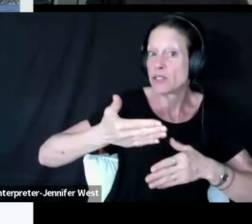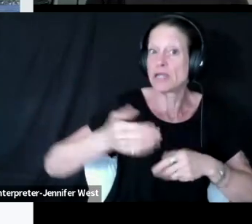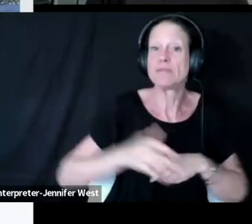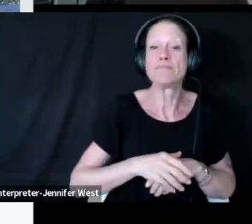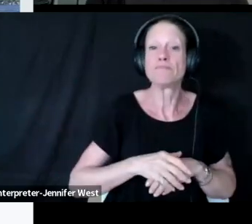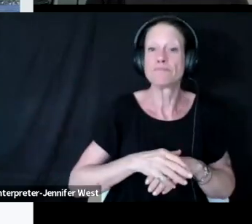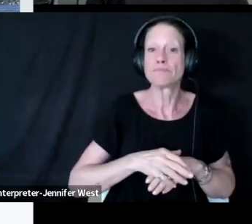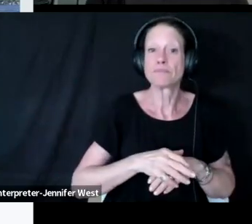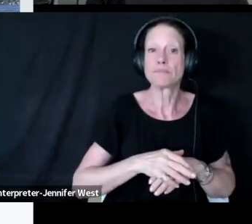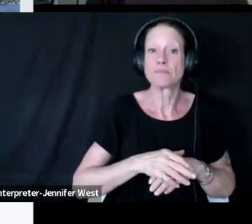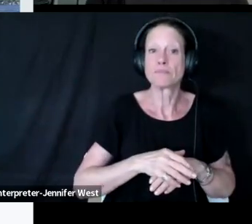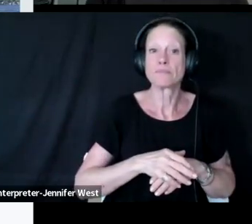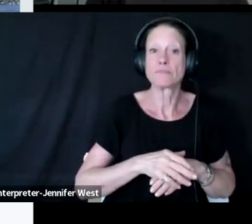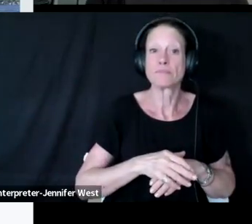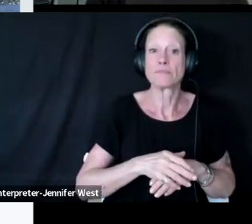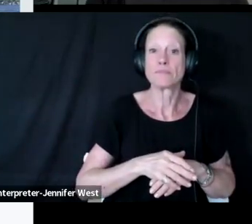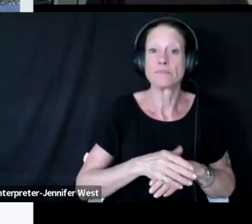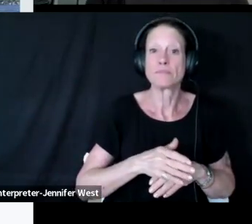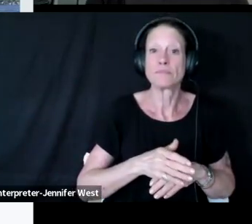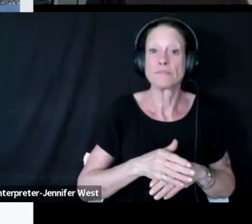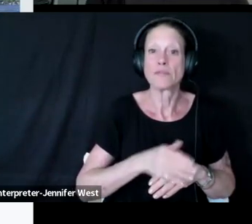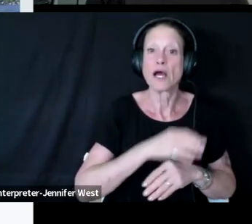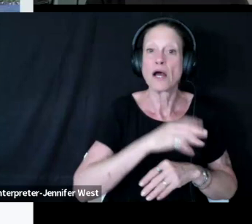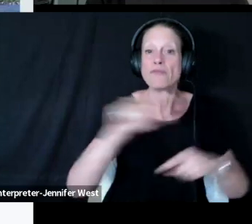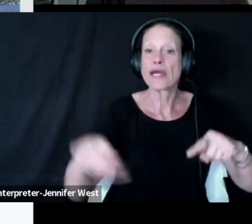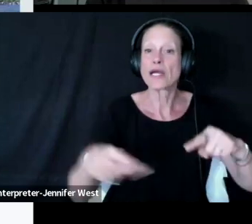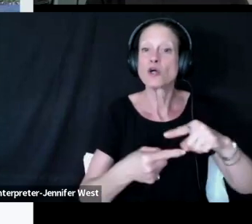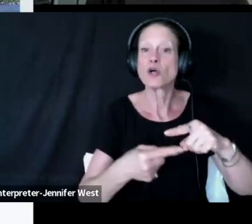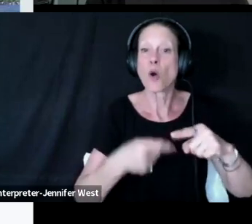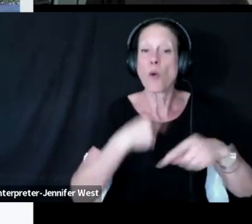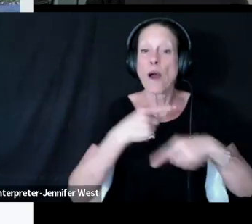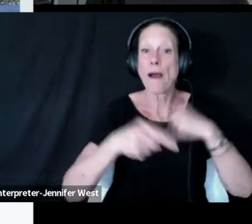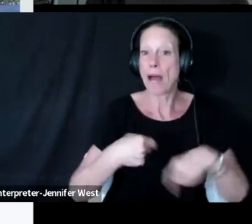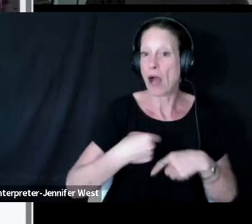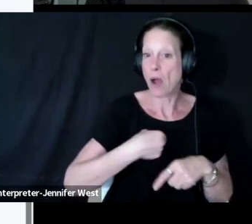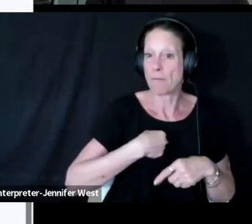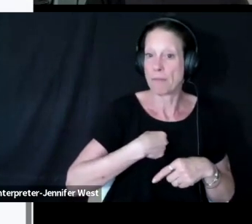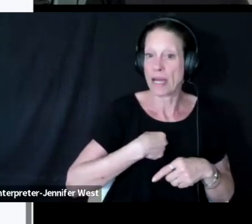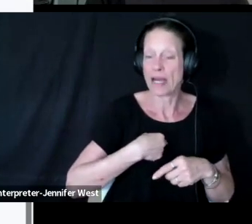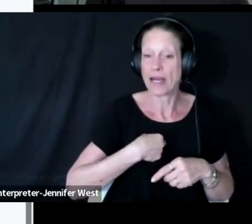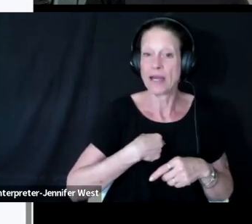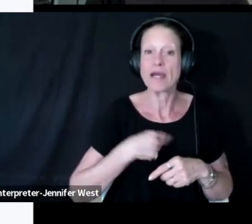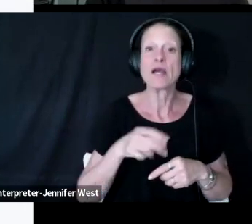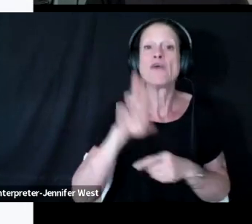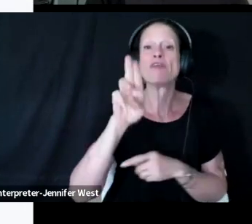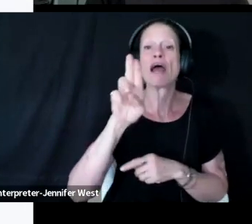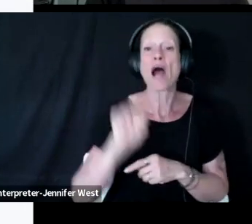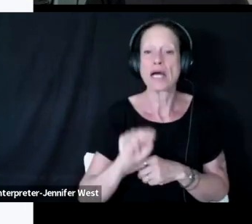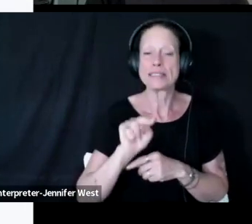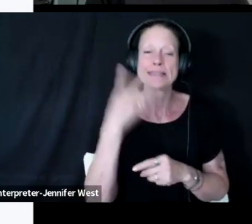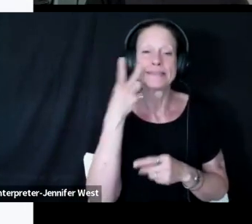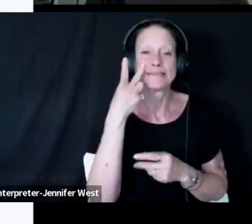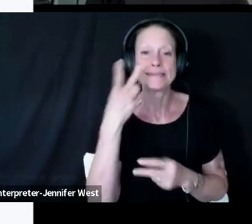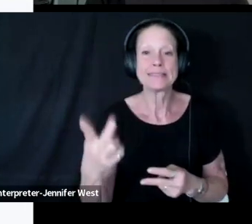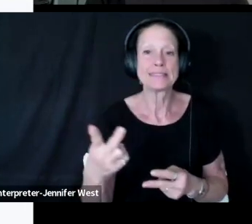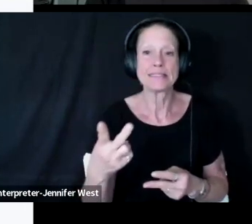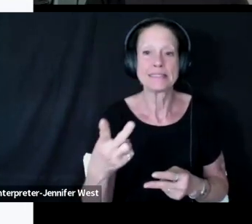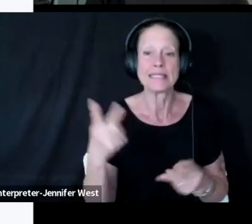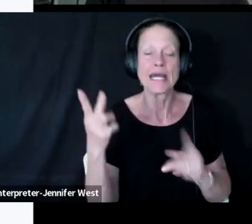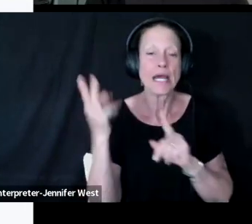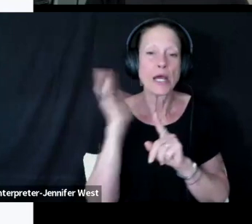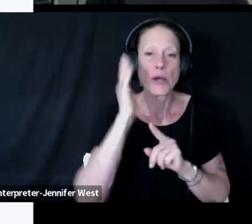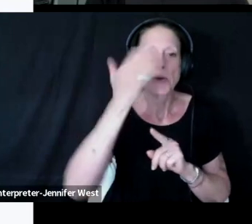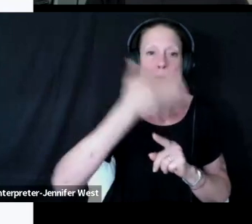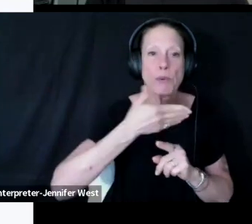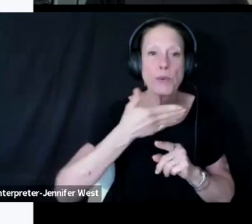Danny's likes, they could go under About Me. They could view the likes. and see really quickly right here, Danny likes to play with